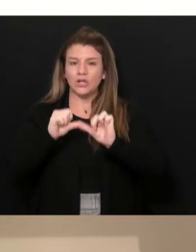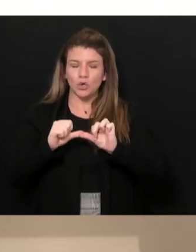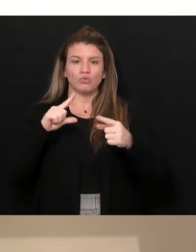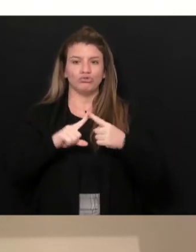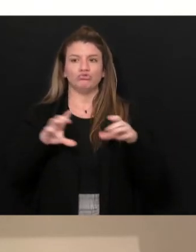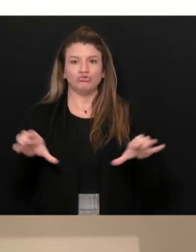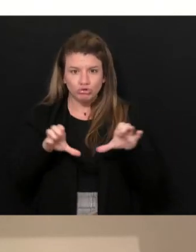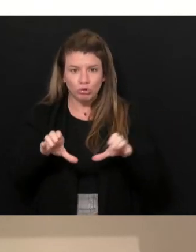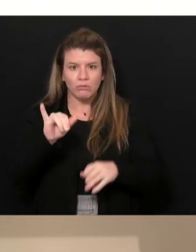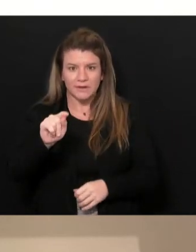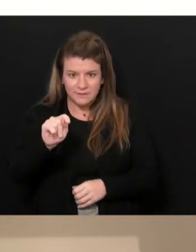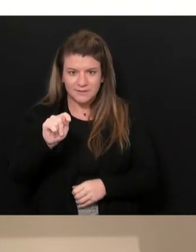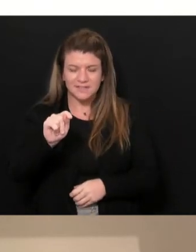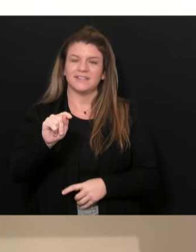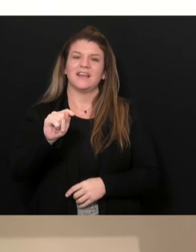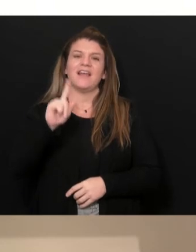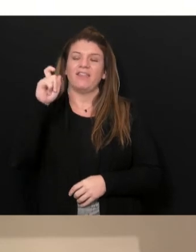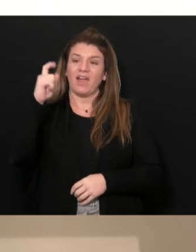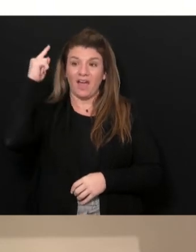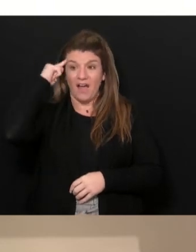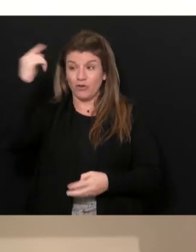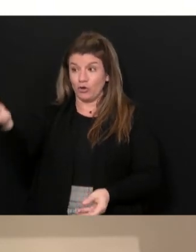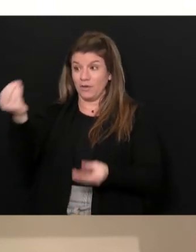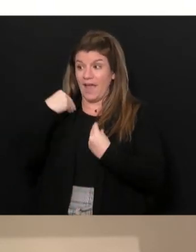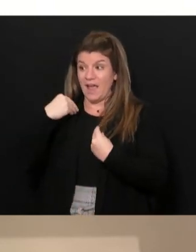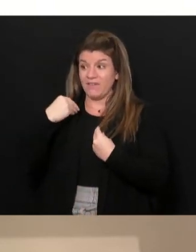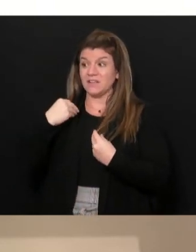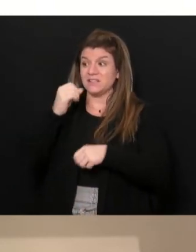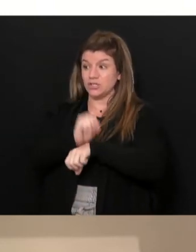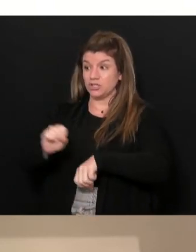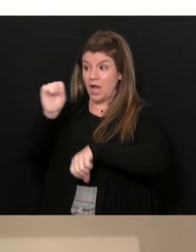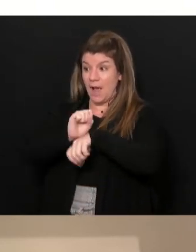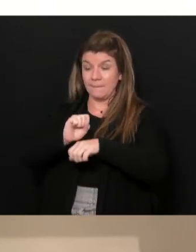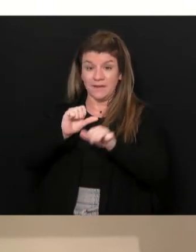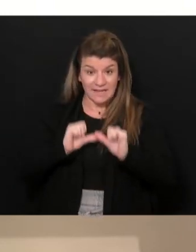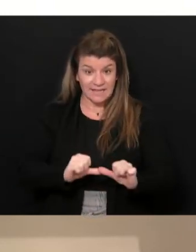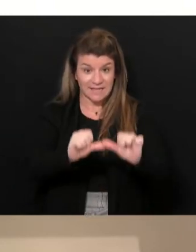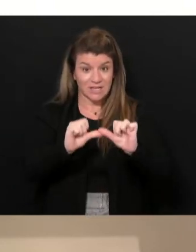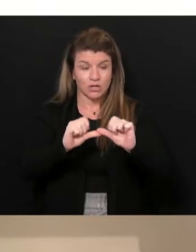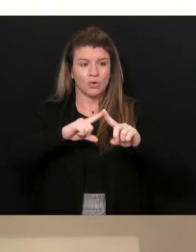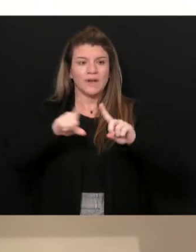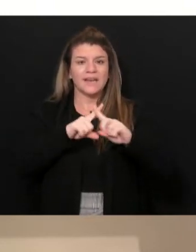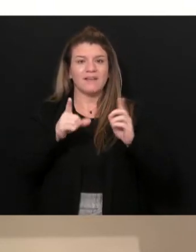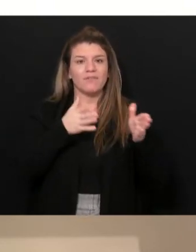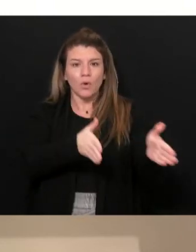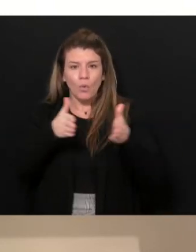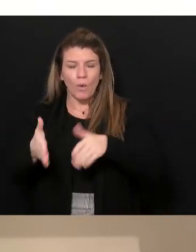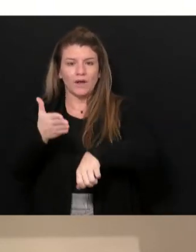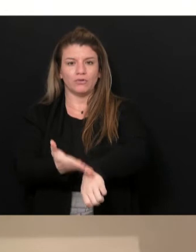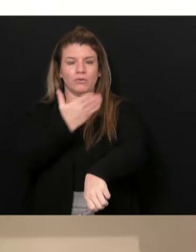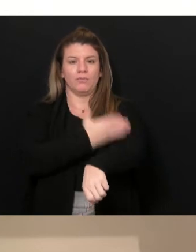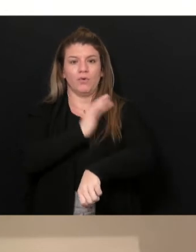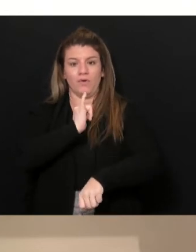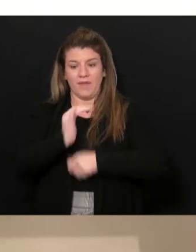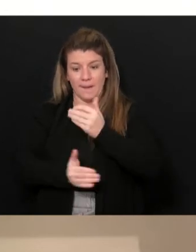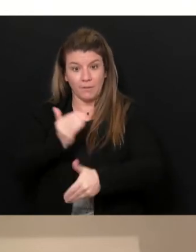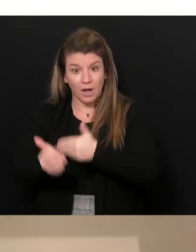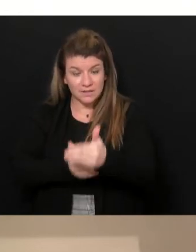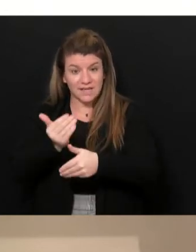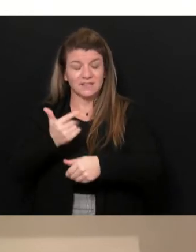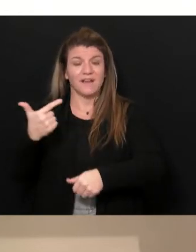this. Governor has pressed us to work additional ways to improve this process to get vaccines